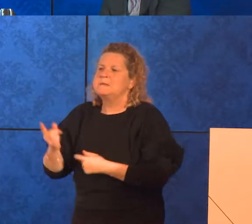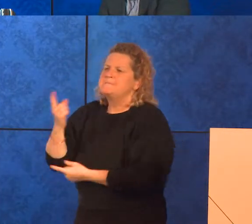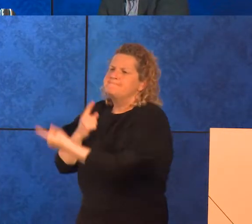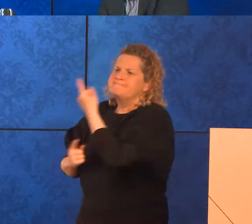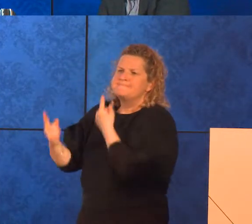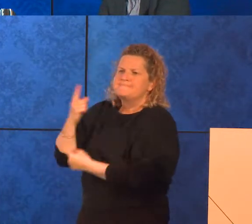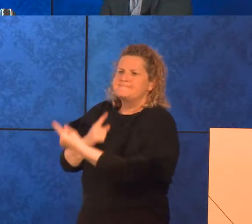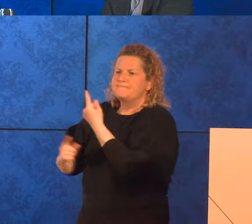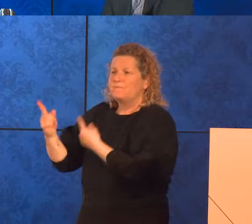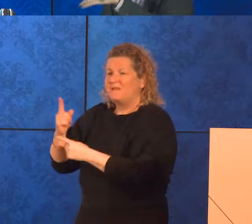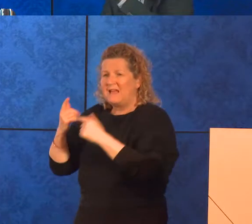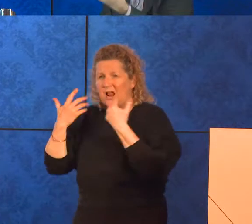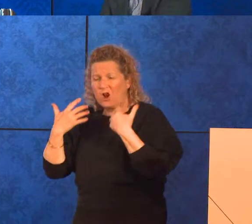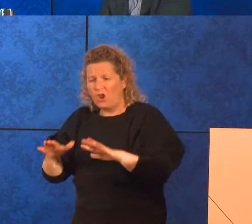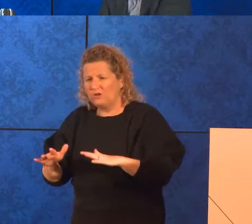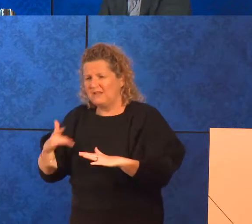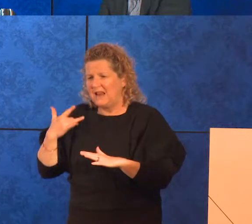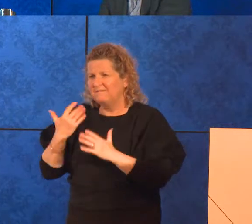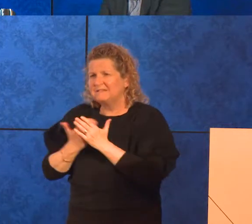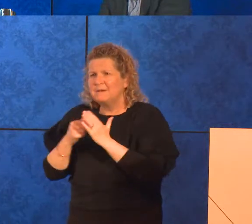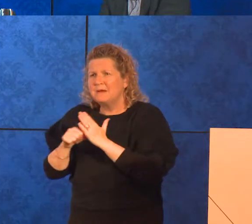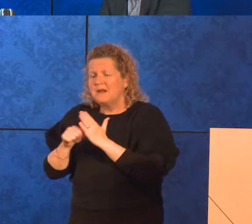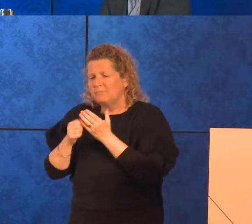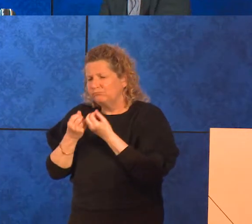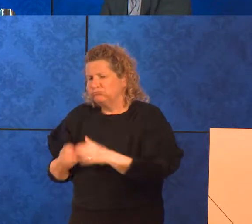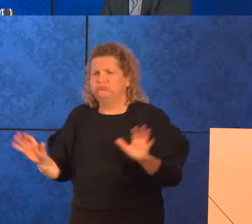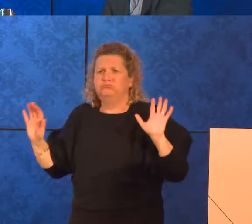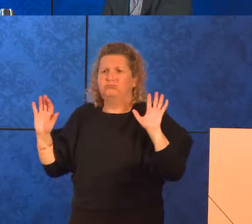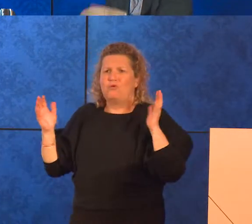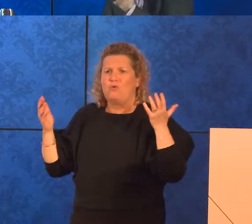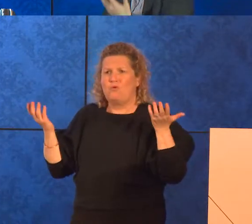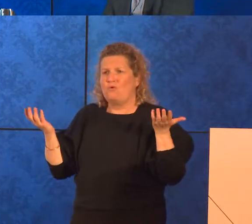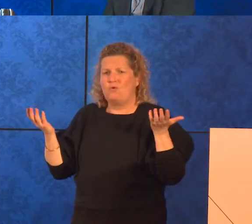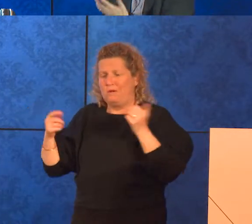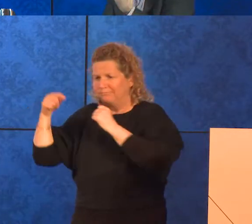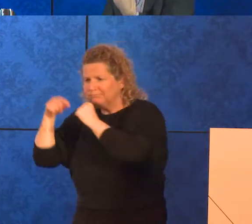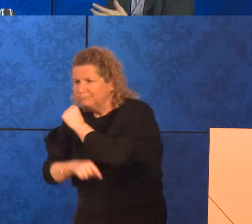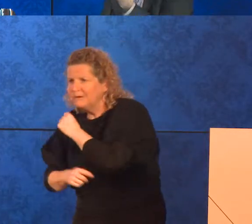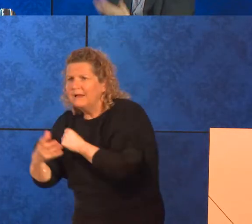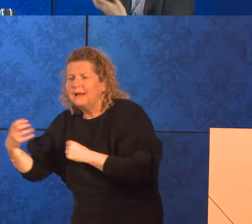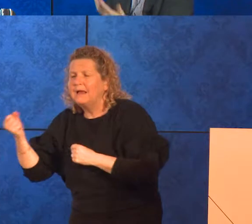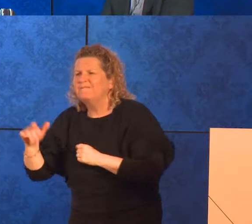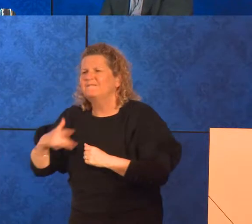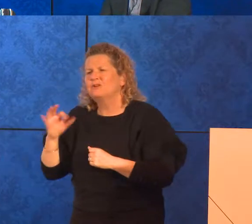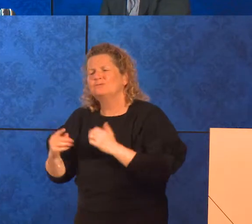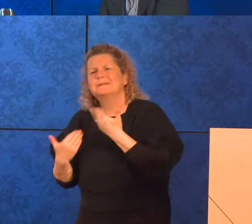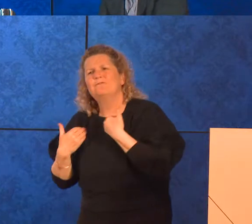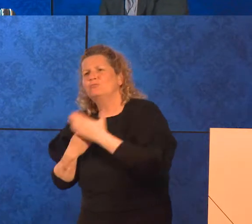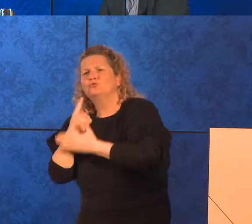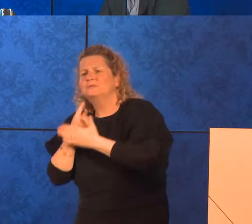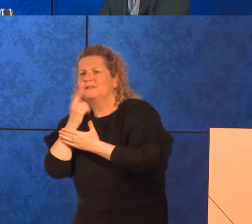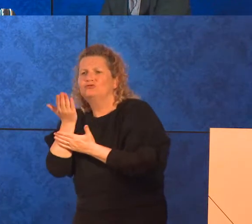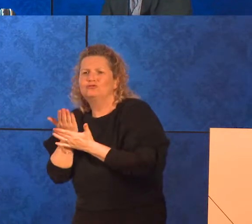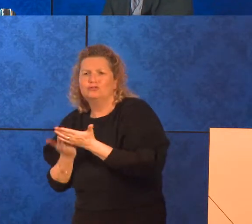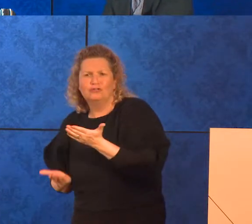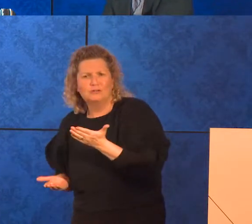had lost life savings, or they'd been put into loads and loads of debt, and they felt like they didn't have the opportunity to tell their story.